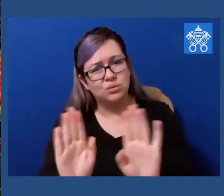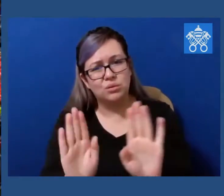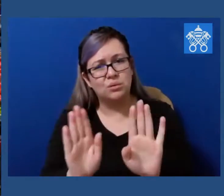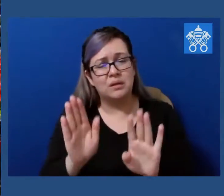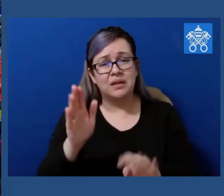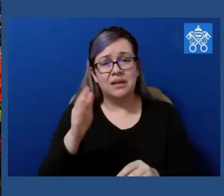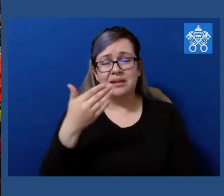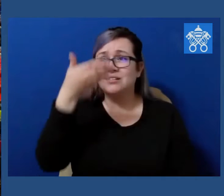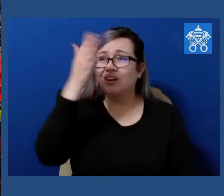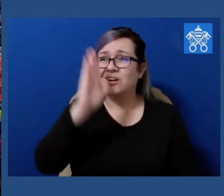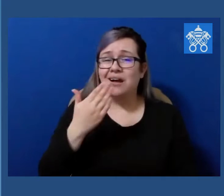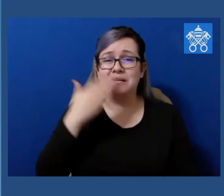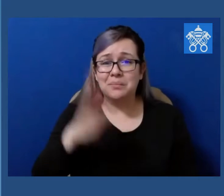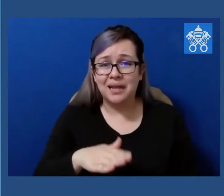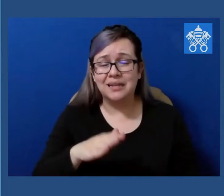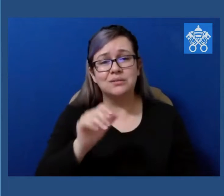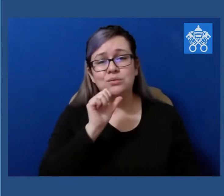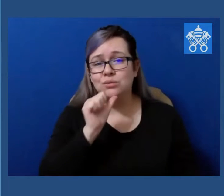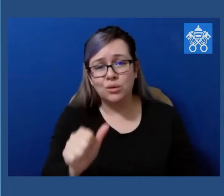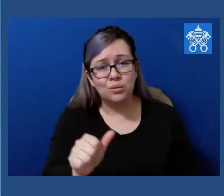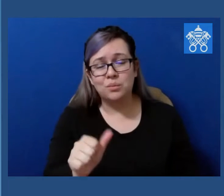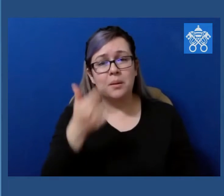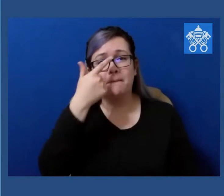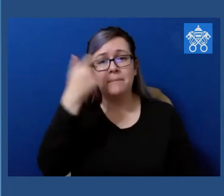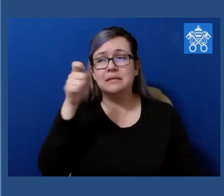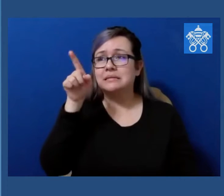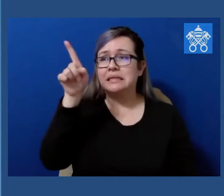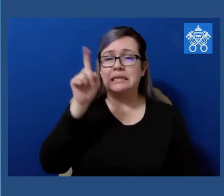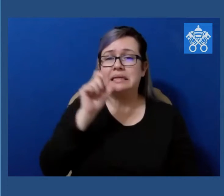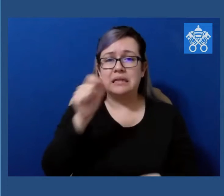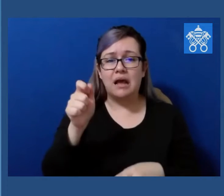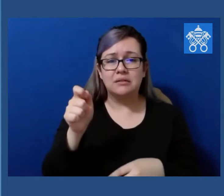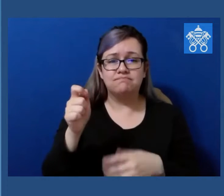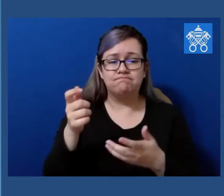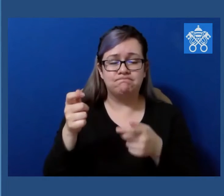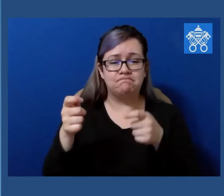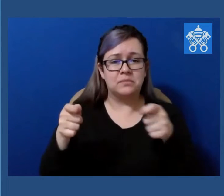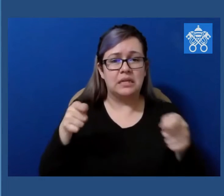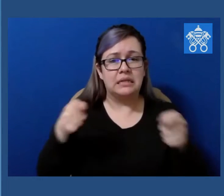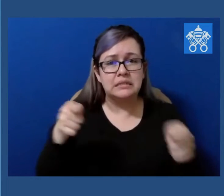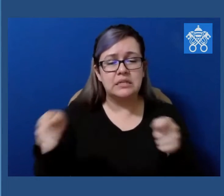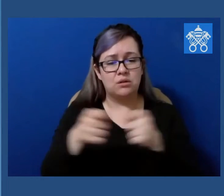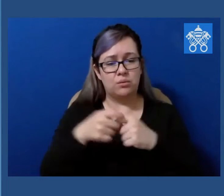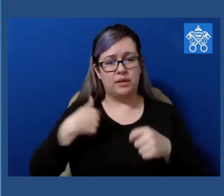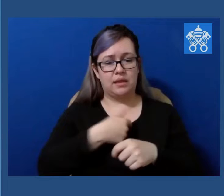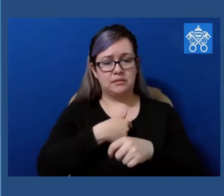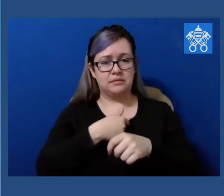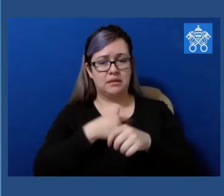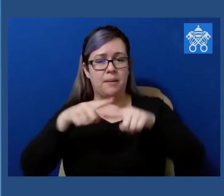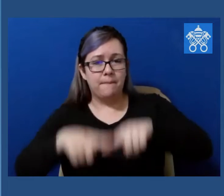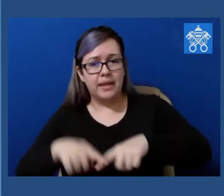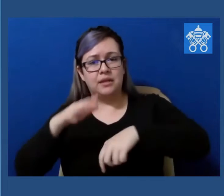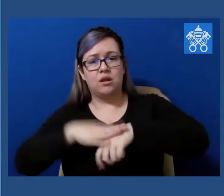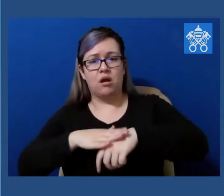Evil can never come from God, because he does not deal with us according to our sins, but according to his